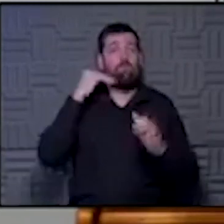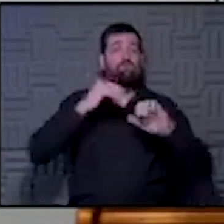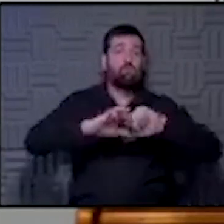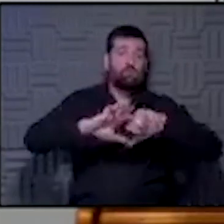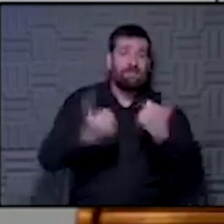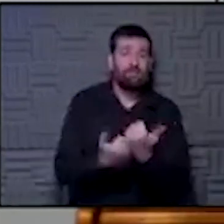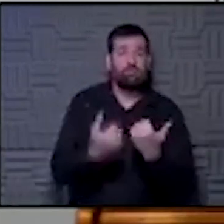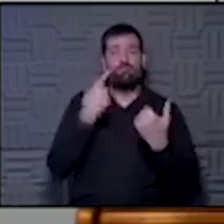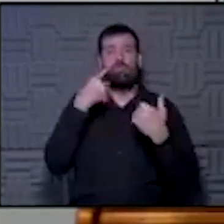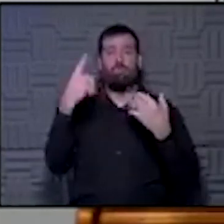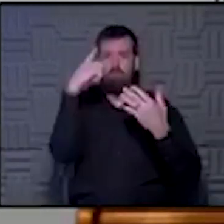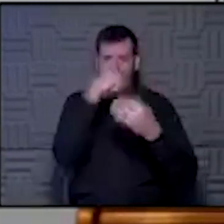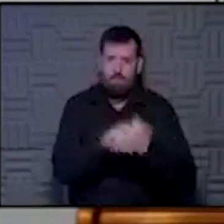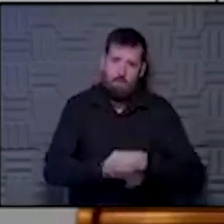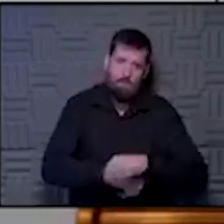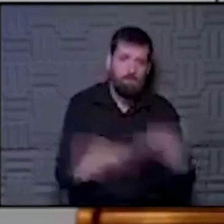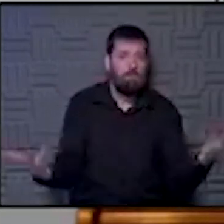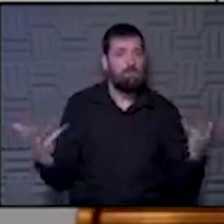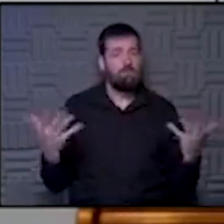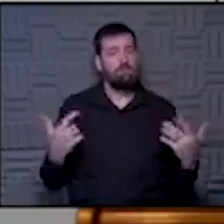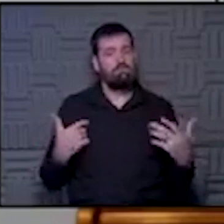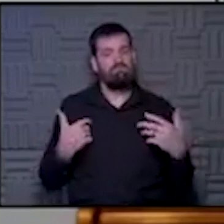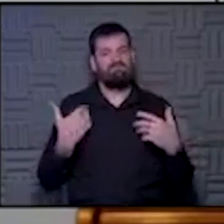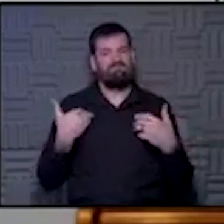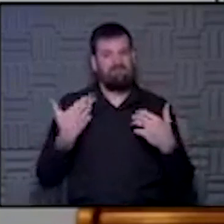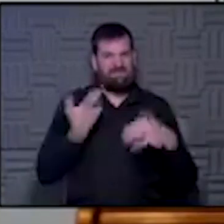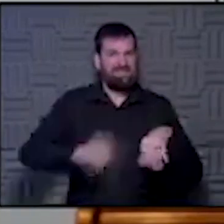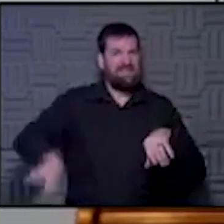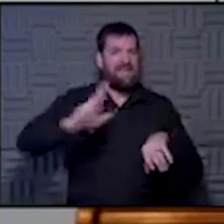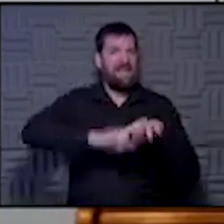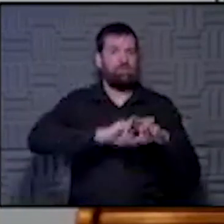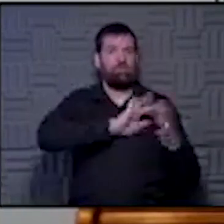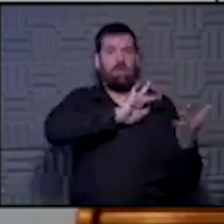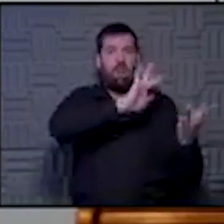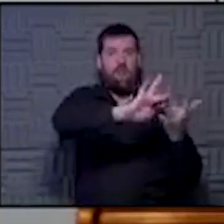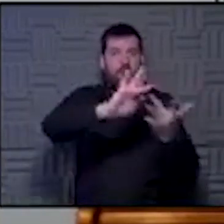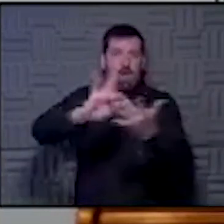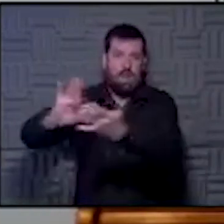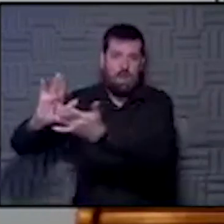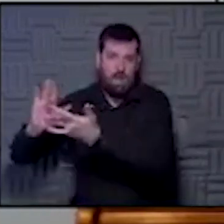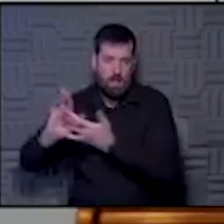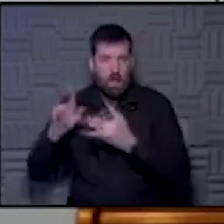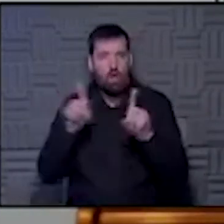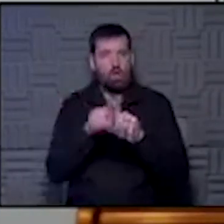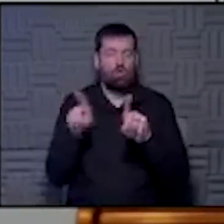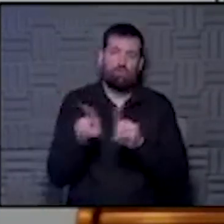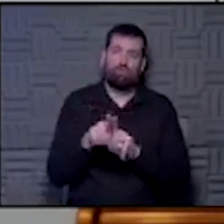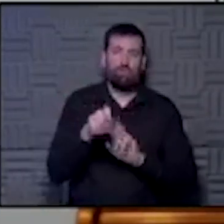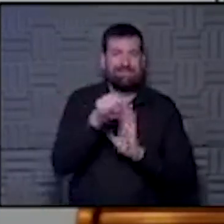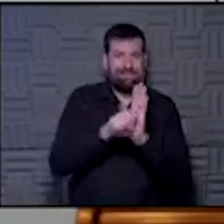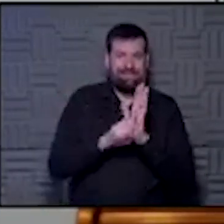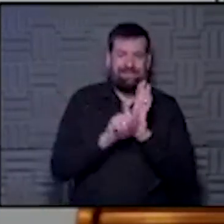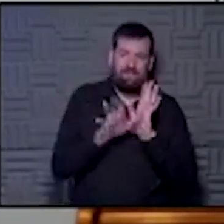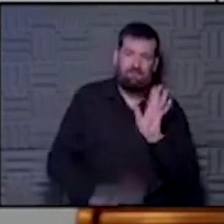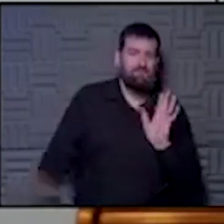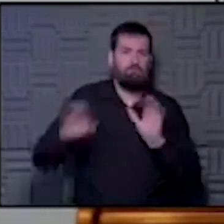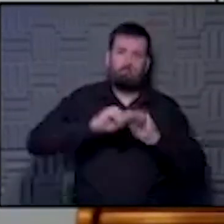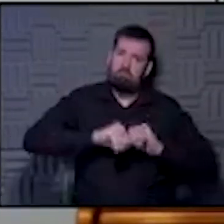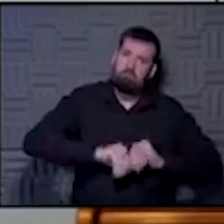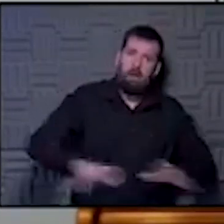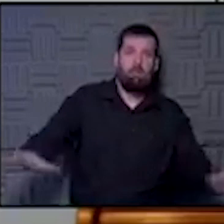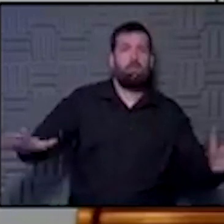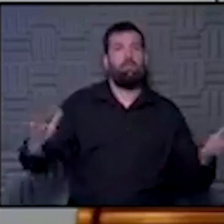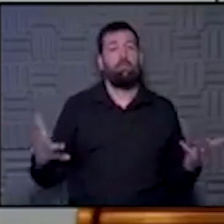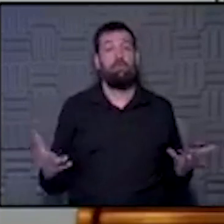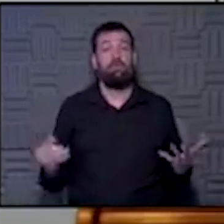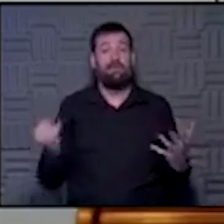word out. And we've had a national outreach on this project and a statewide blast about this project. But if